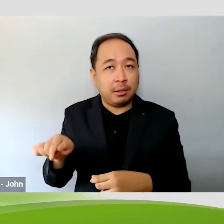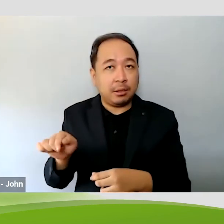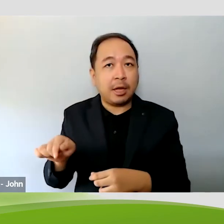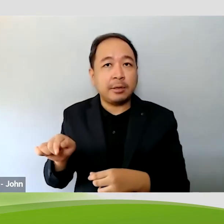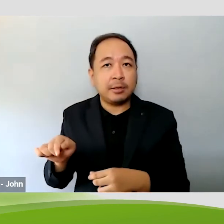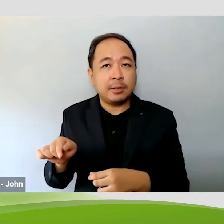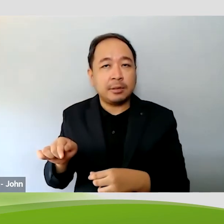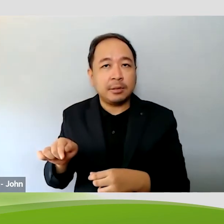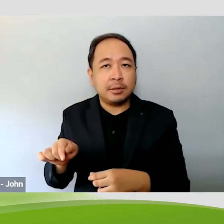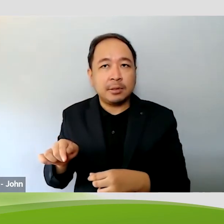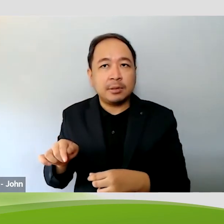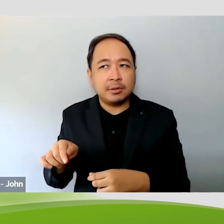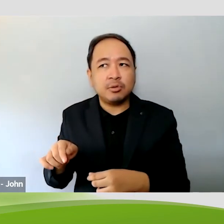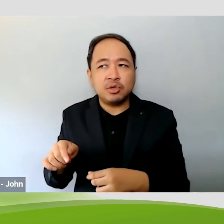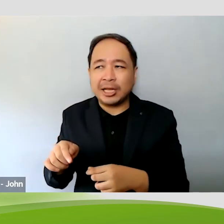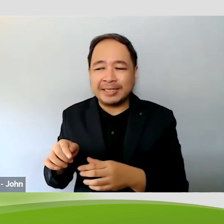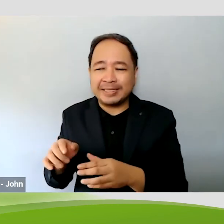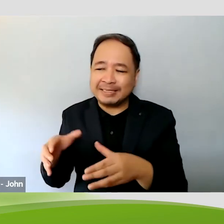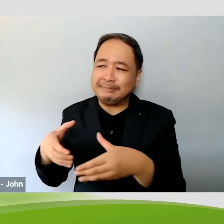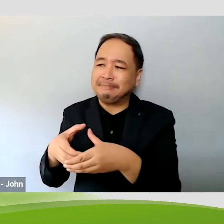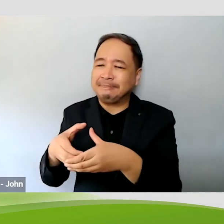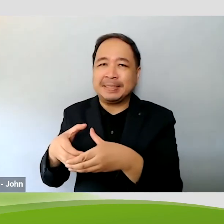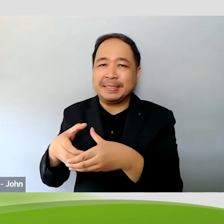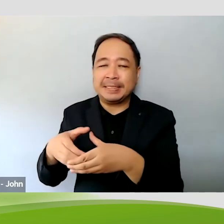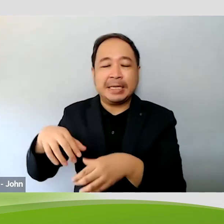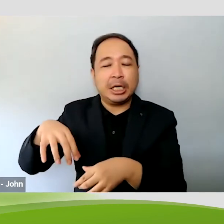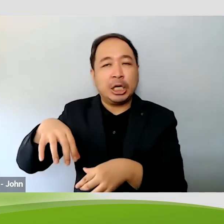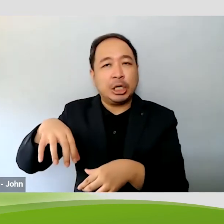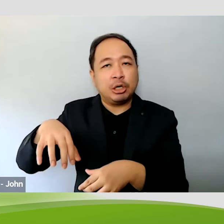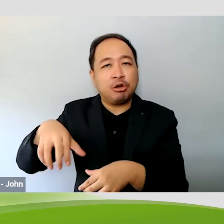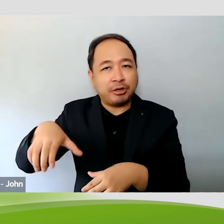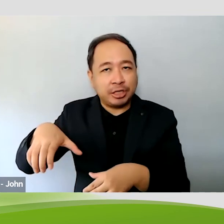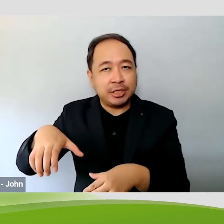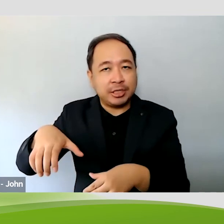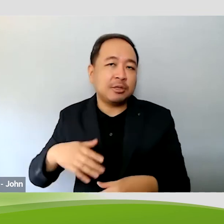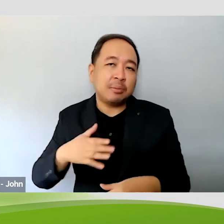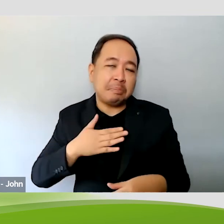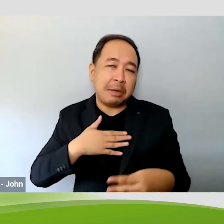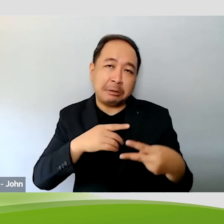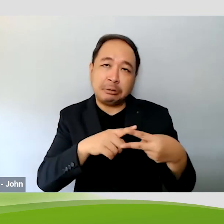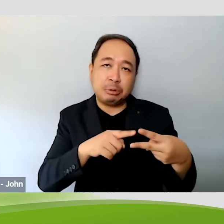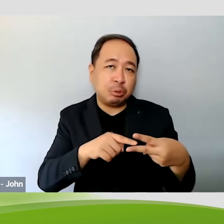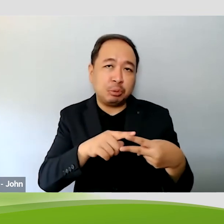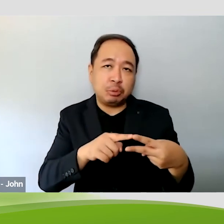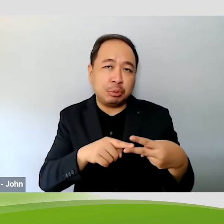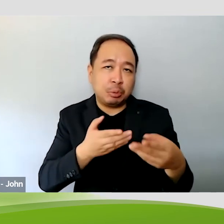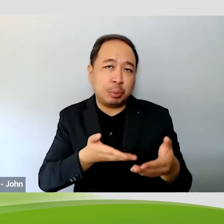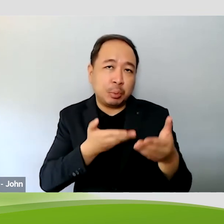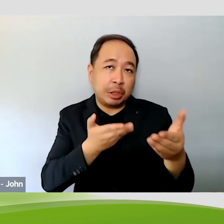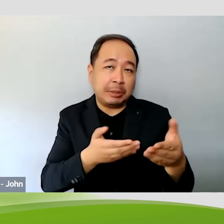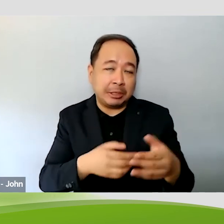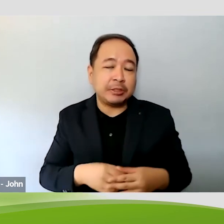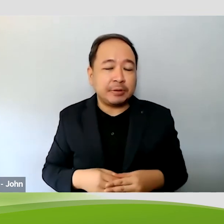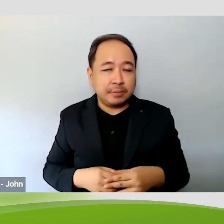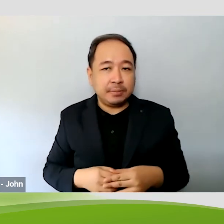treatment to this kind of countries. This too is my recommendation. You could think of about it. Thank you very much.